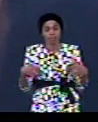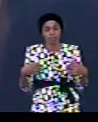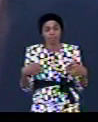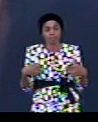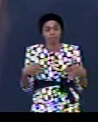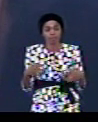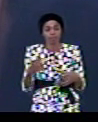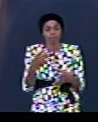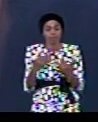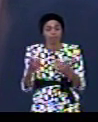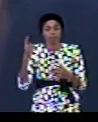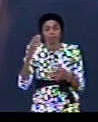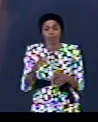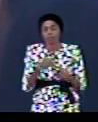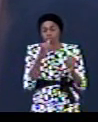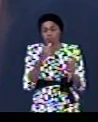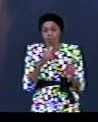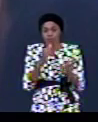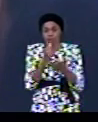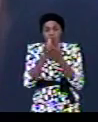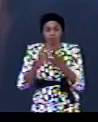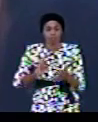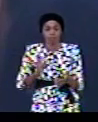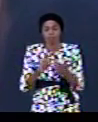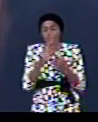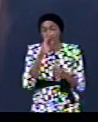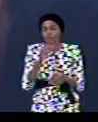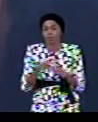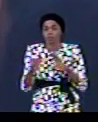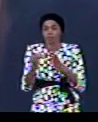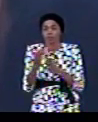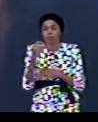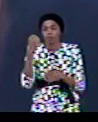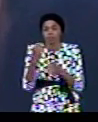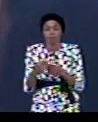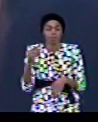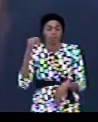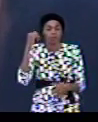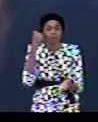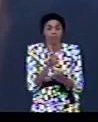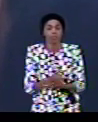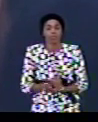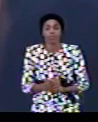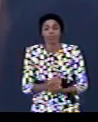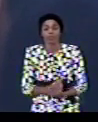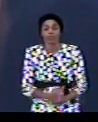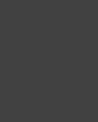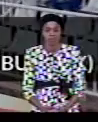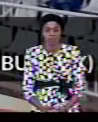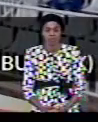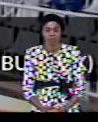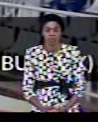May God help us to be doers of the word. Amen.